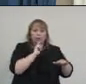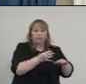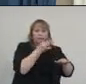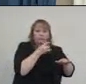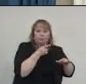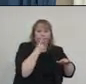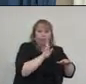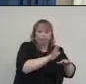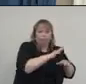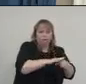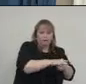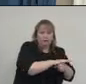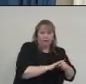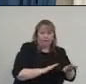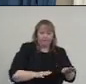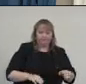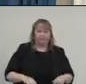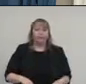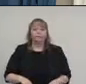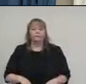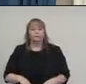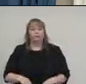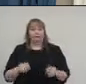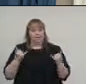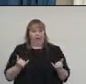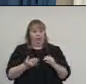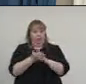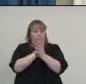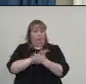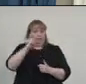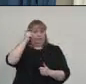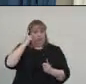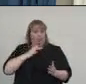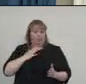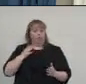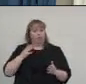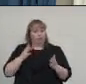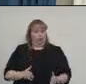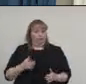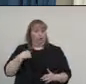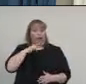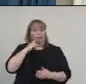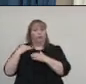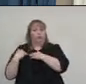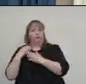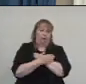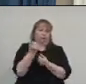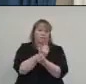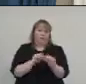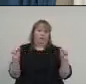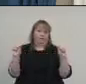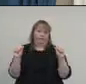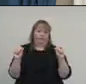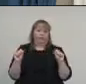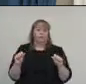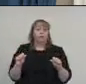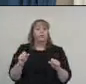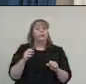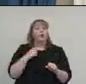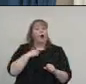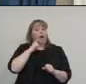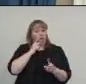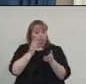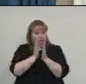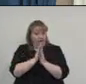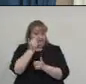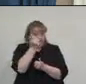as your governor, I maintain the responsibility for the health and safety of all Nevadans. And I know that it will hurt all Nevadans if they know what's best in their